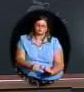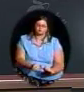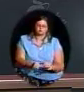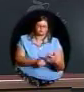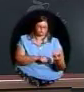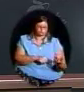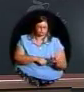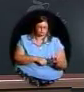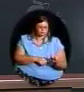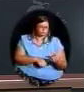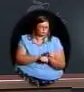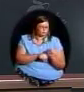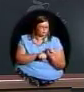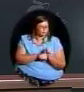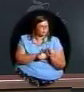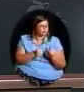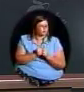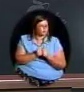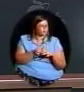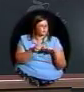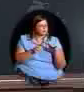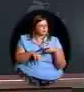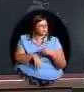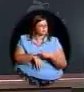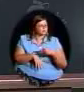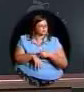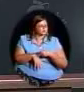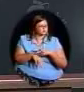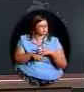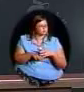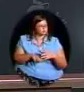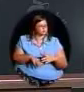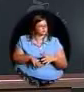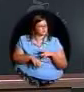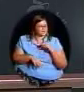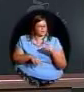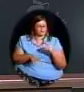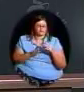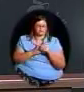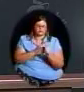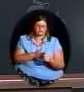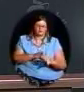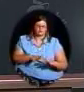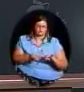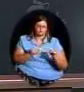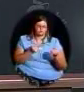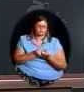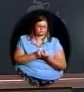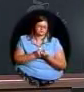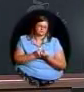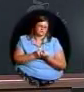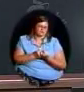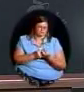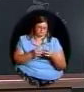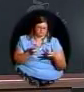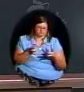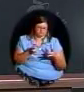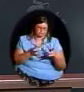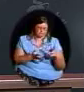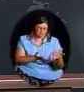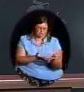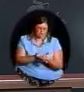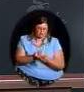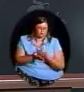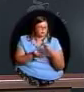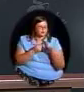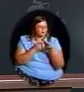will be working with their school principals, our leadership teams at those schools to disseminate the information to make sure that every school